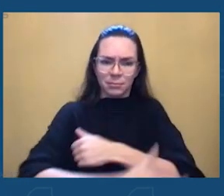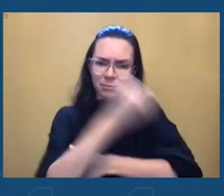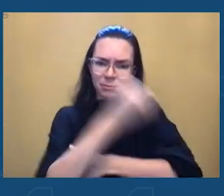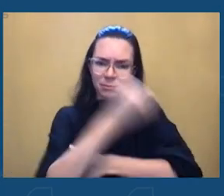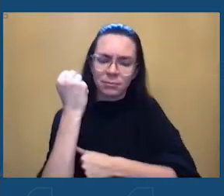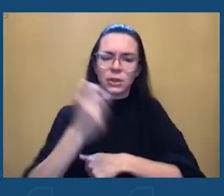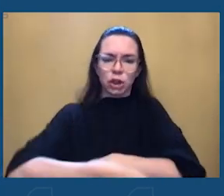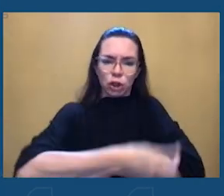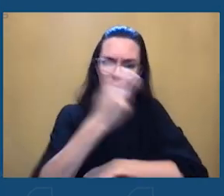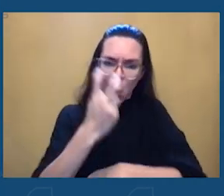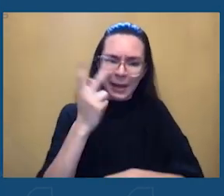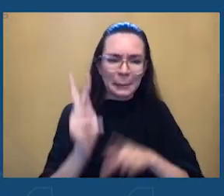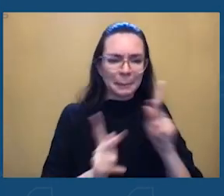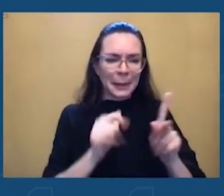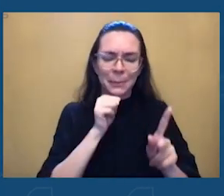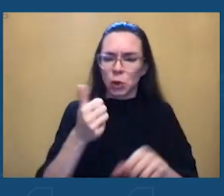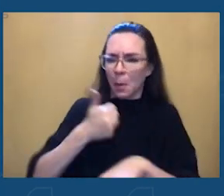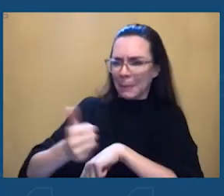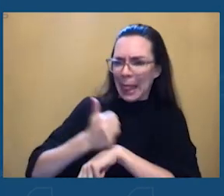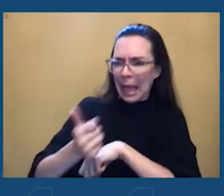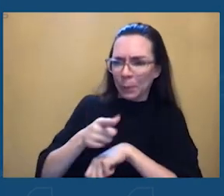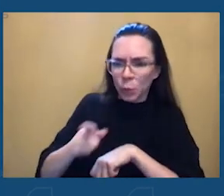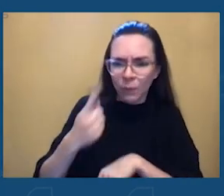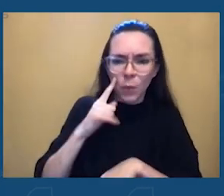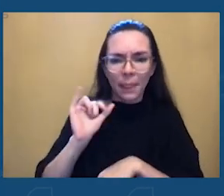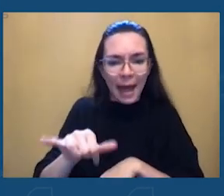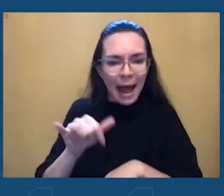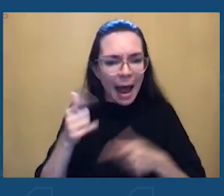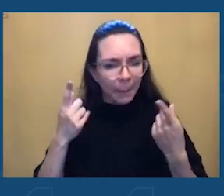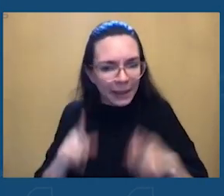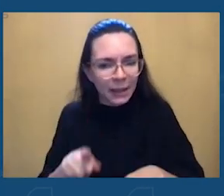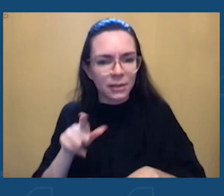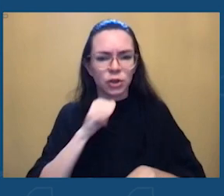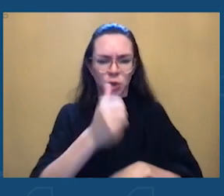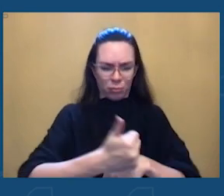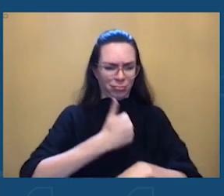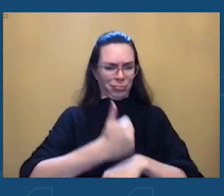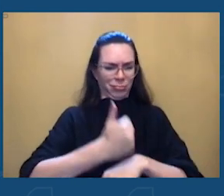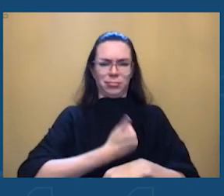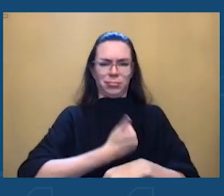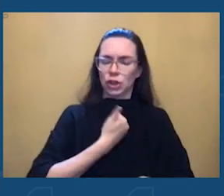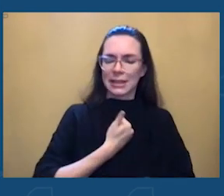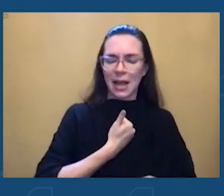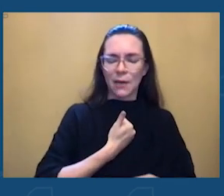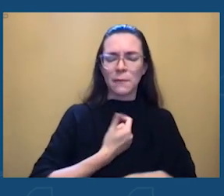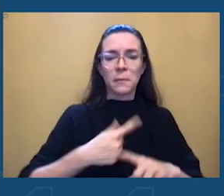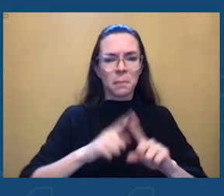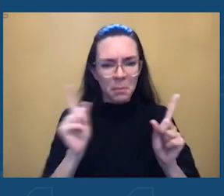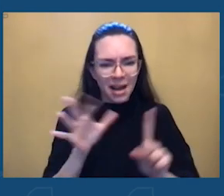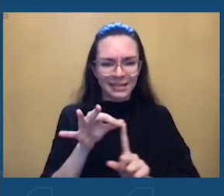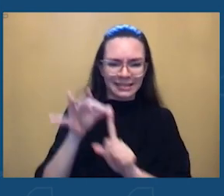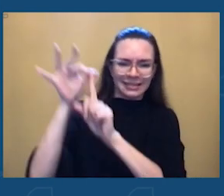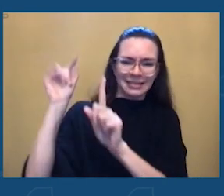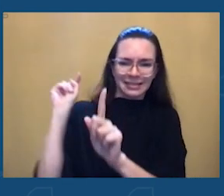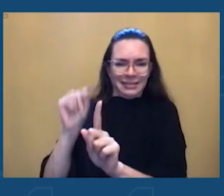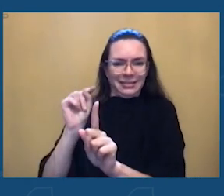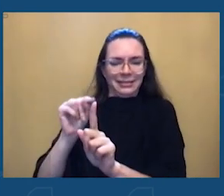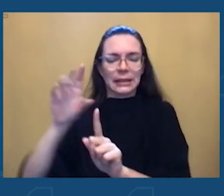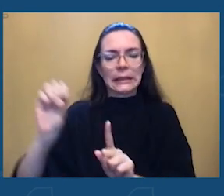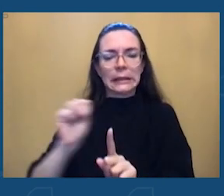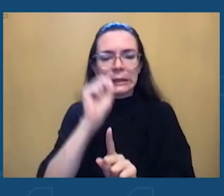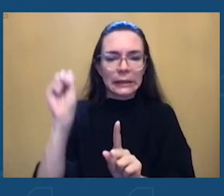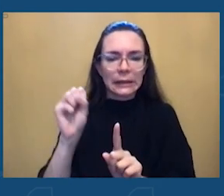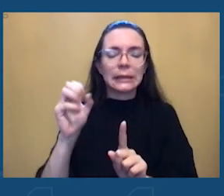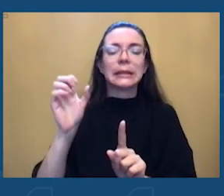flashy wallet. You don't blame yourself. The same is not true of sexual violence. Rape